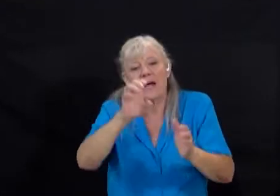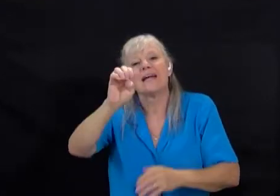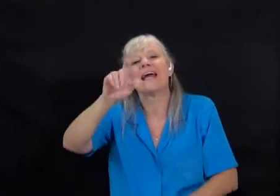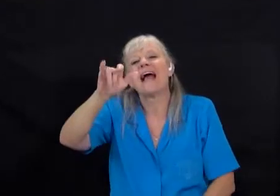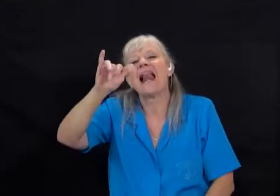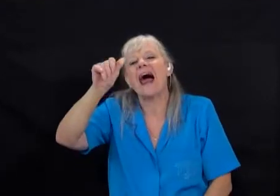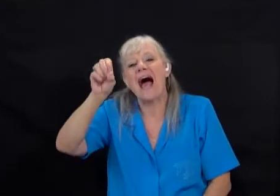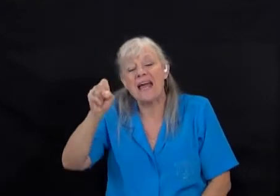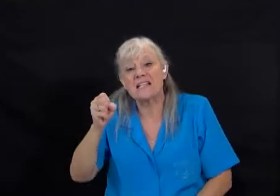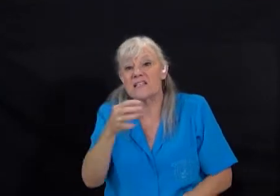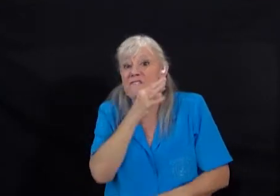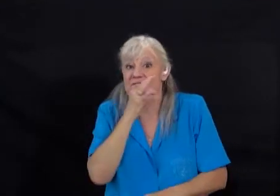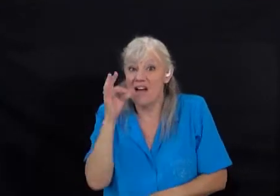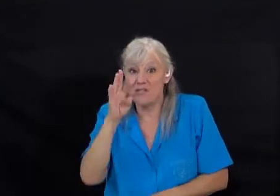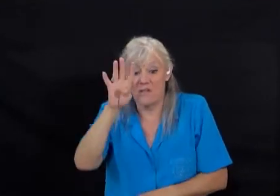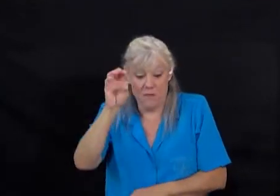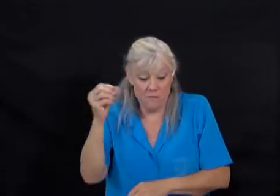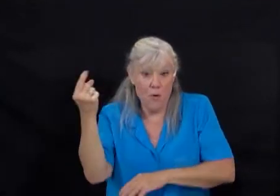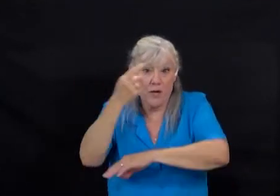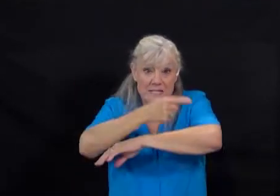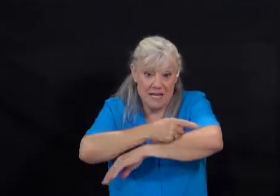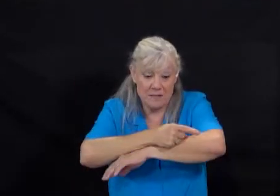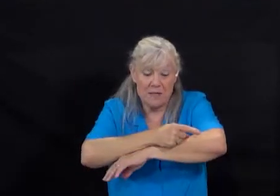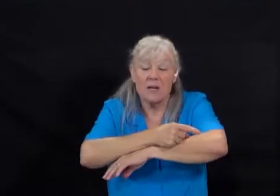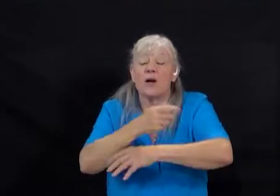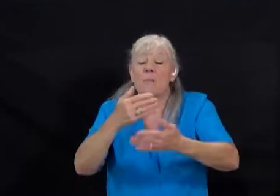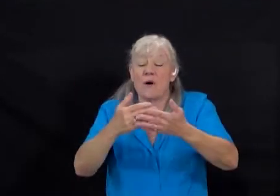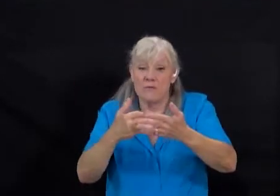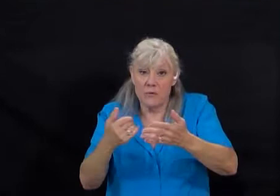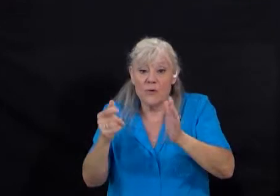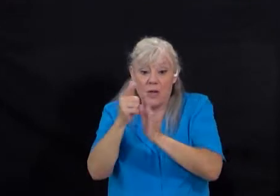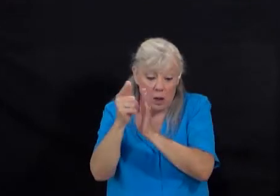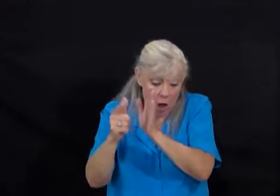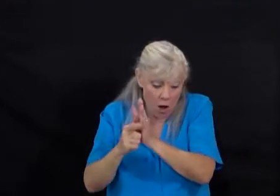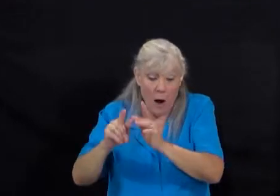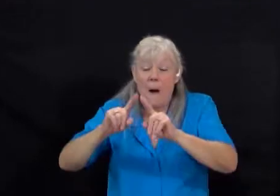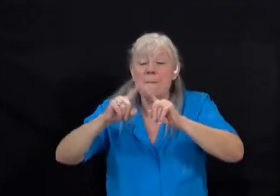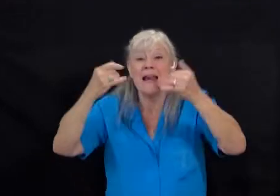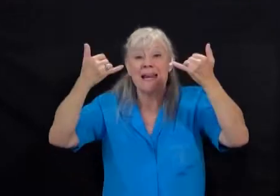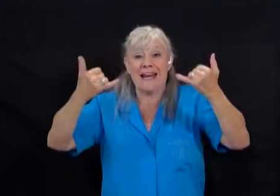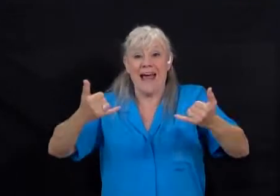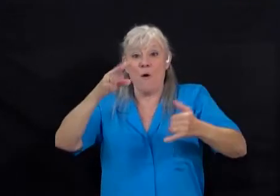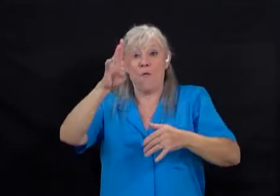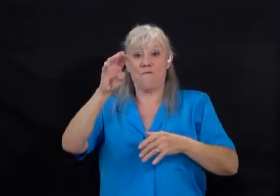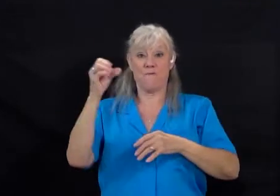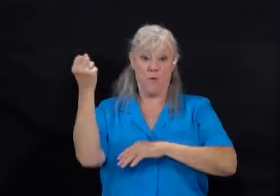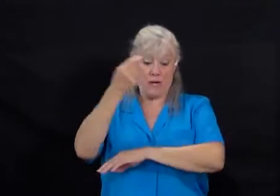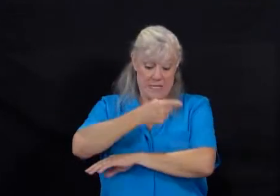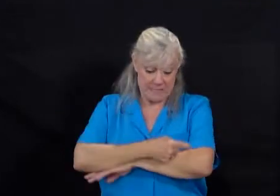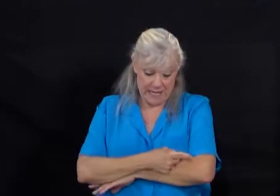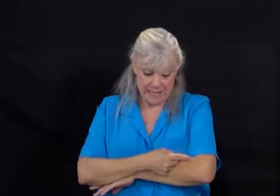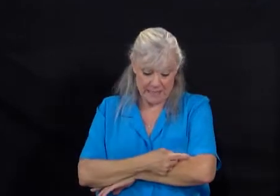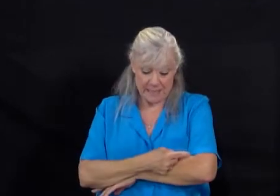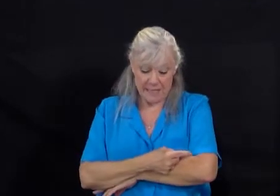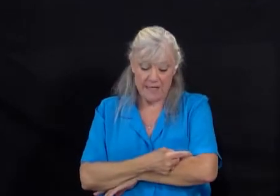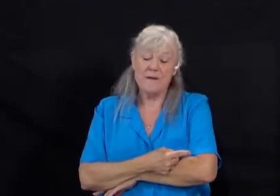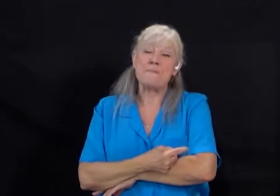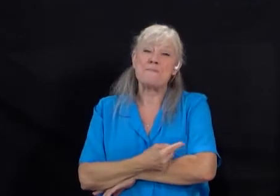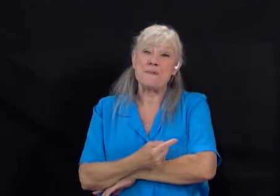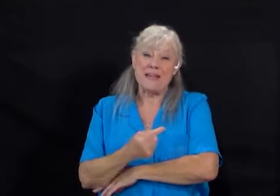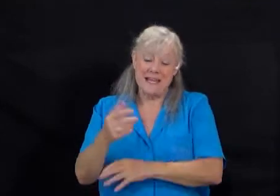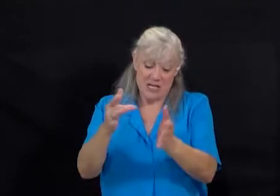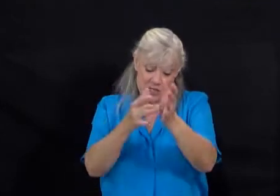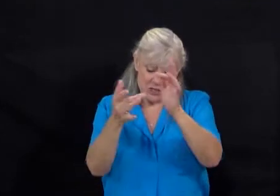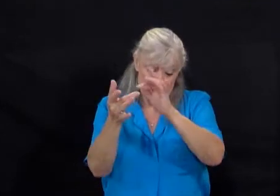before restoration of the law. And now for 40 days, the risen Savior laid the pillars of his